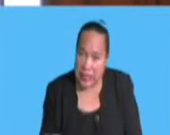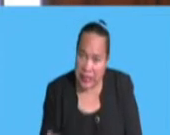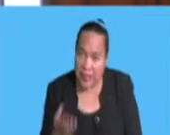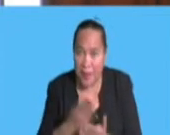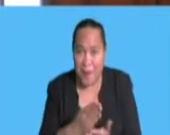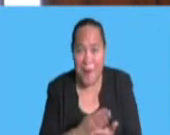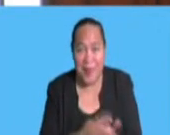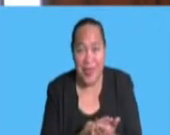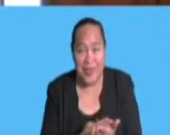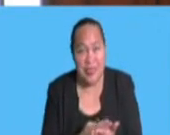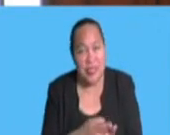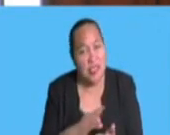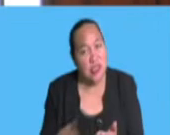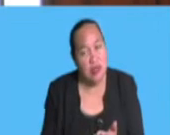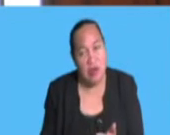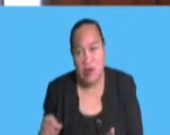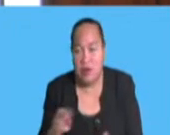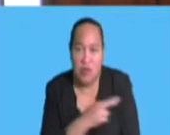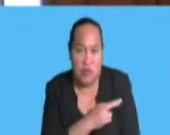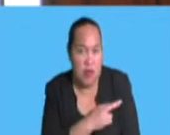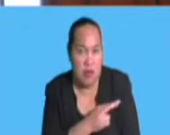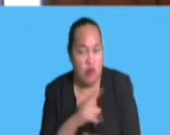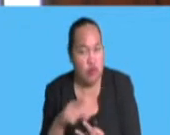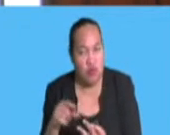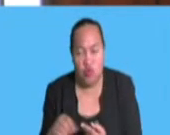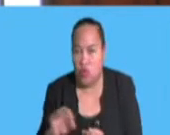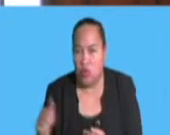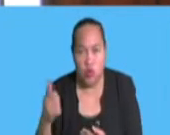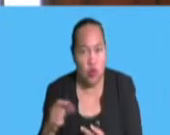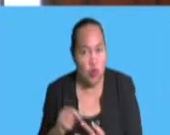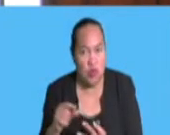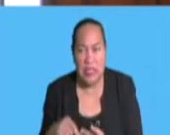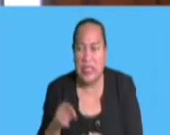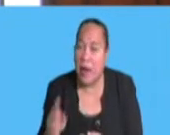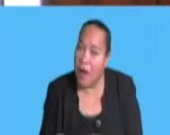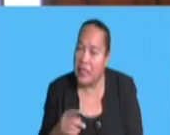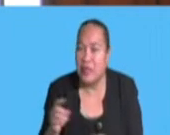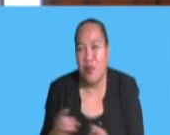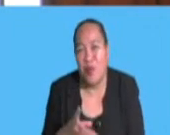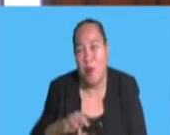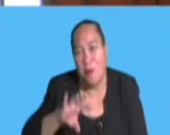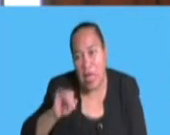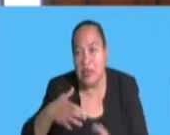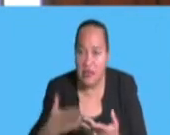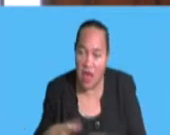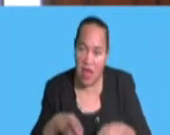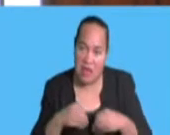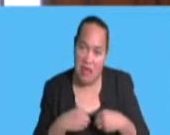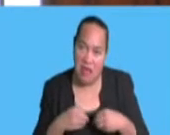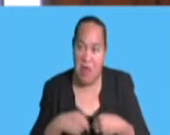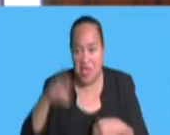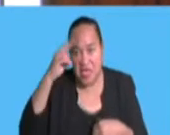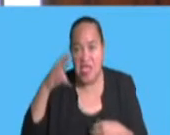is not a fiscally responsible choice, but a necessary and painful path we must now face as a